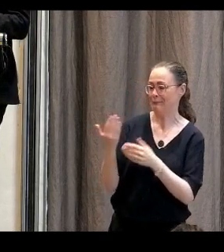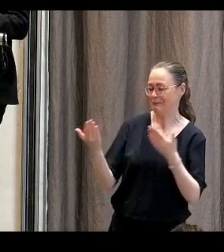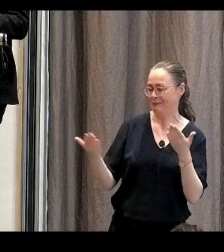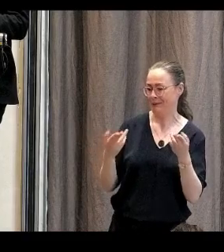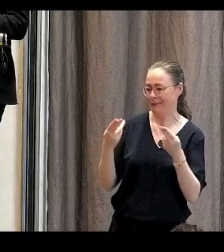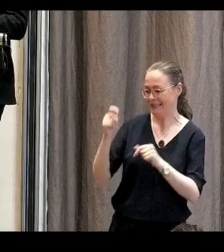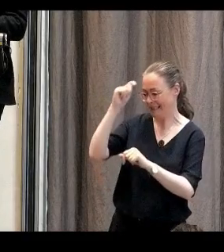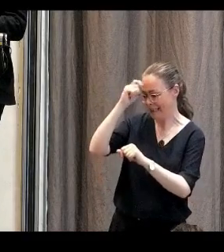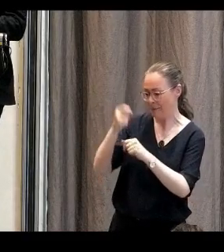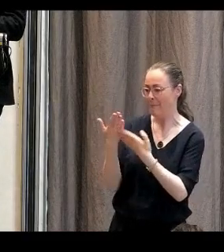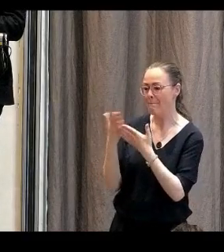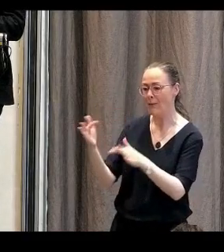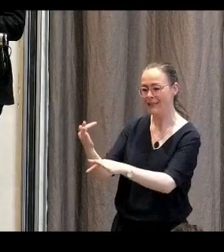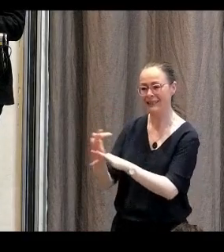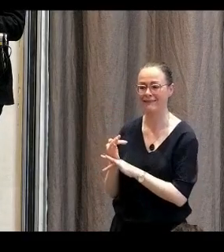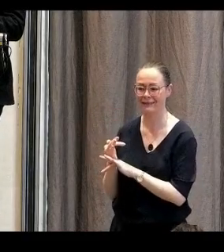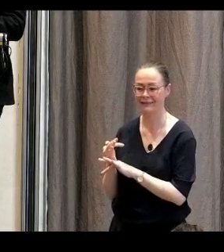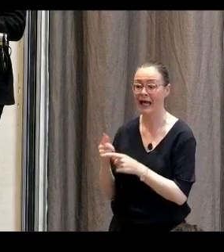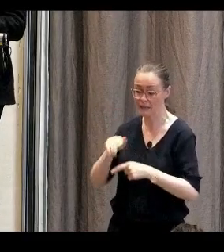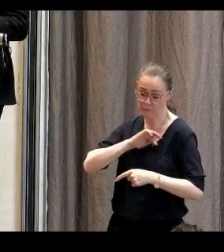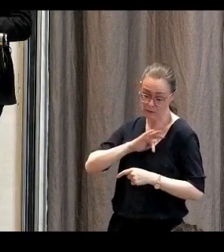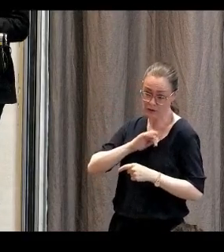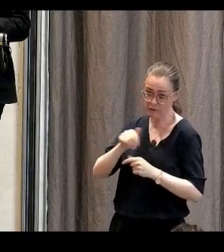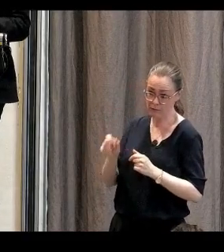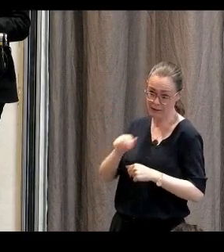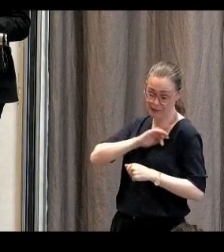theirs and public safety.